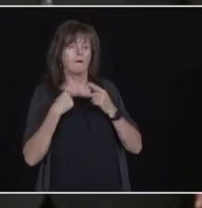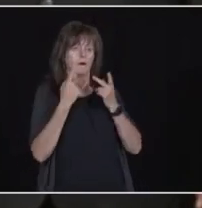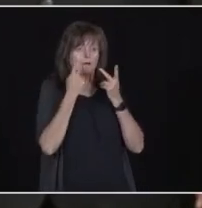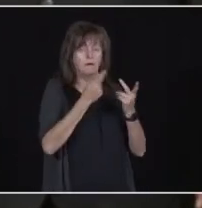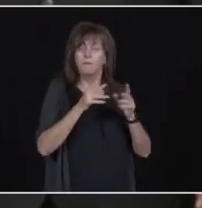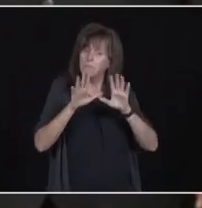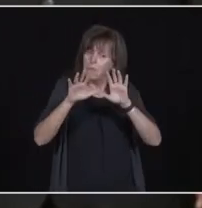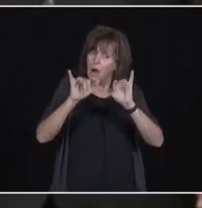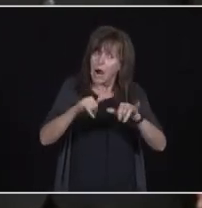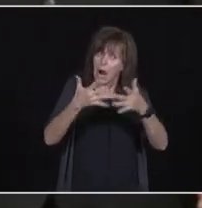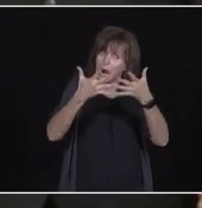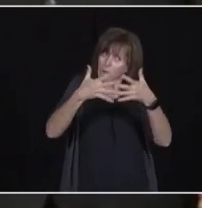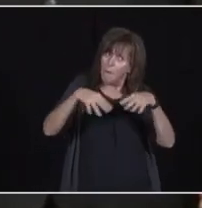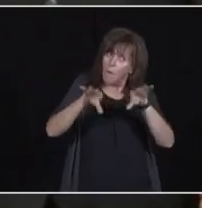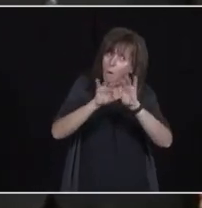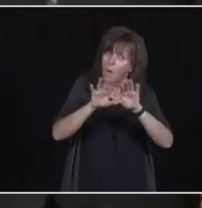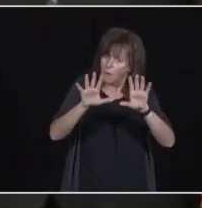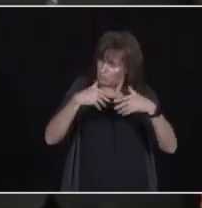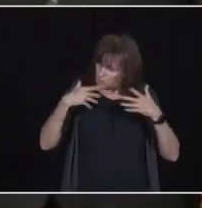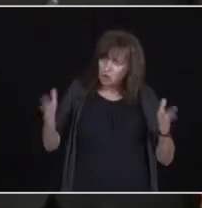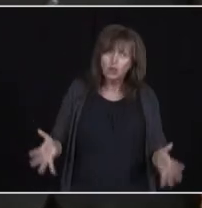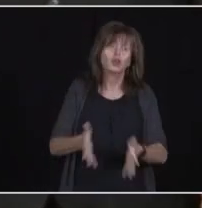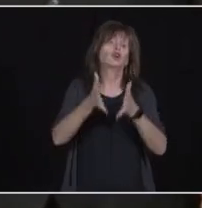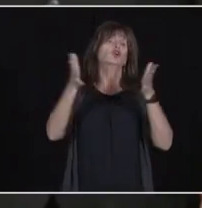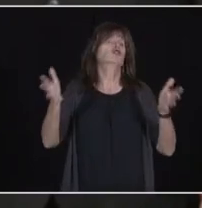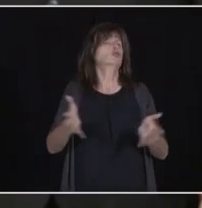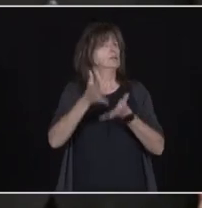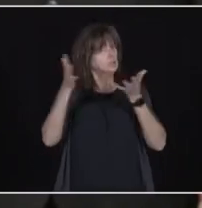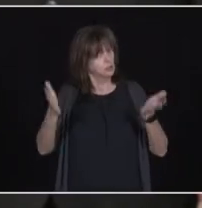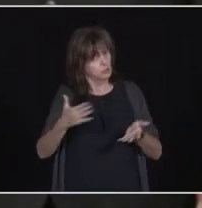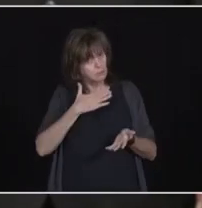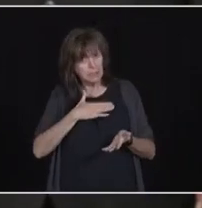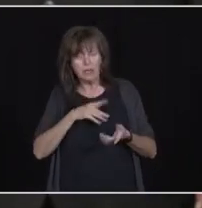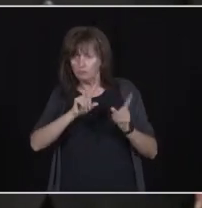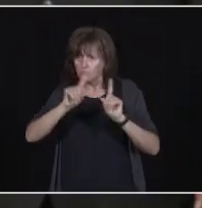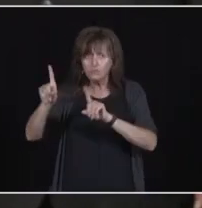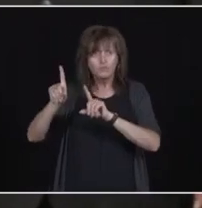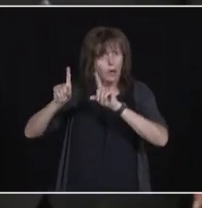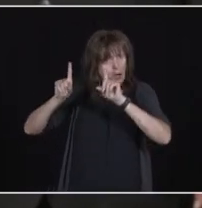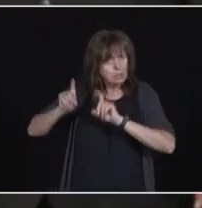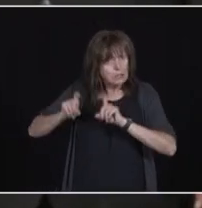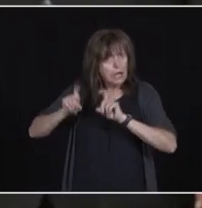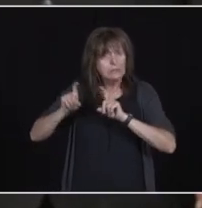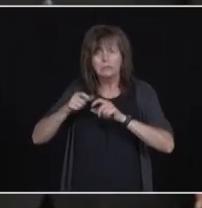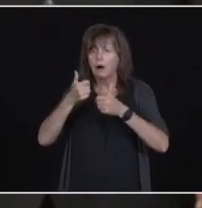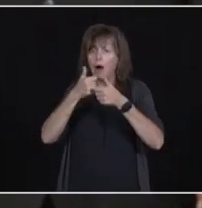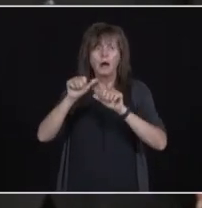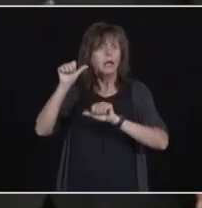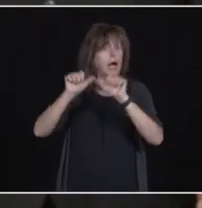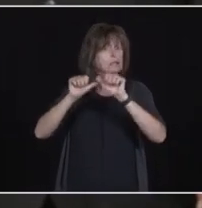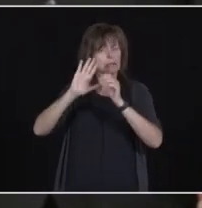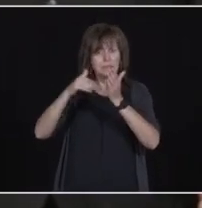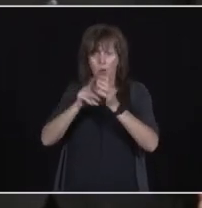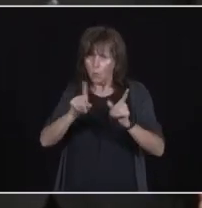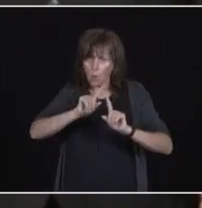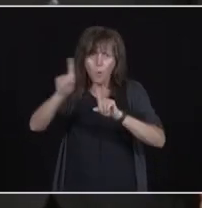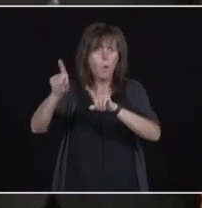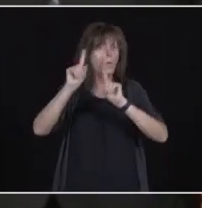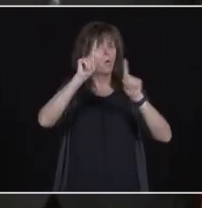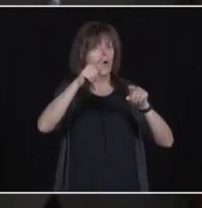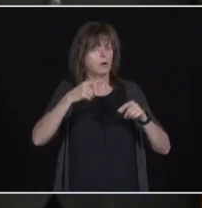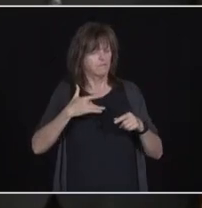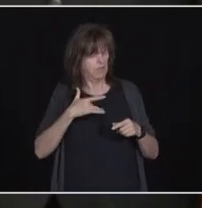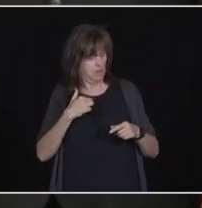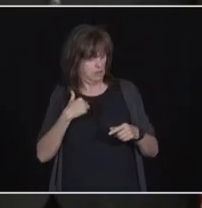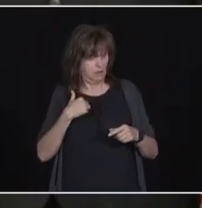take. So we do encourage people to continue to go to the assessment centres, to continue to be tested if you feel that you have been